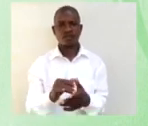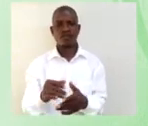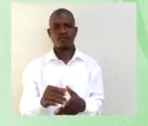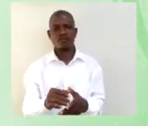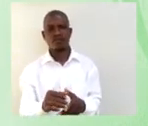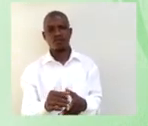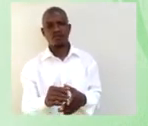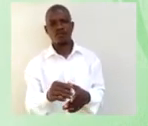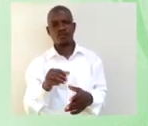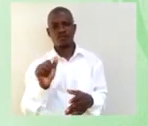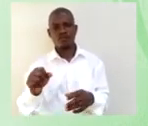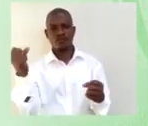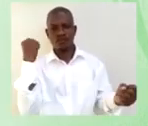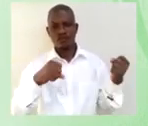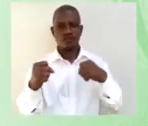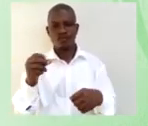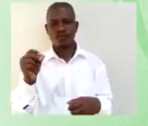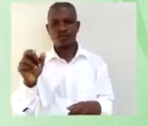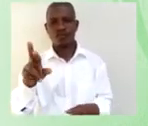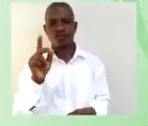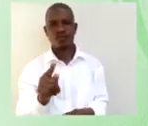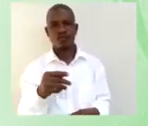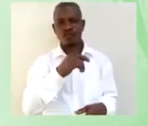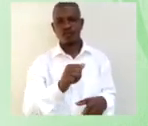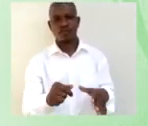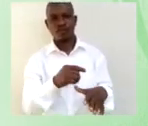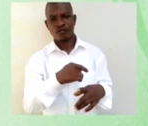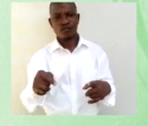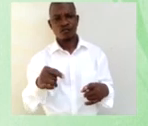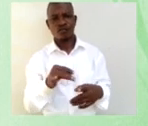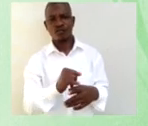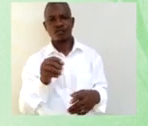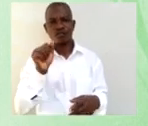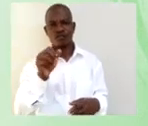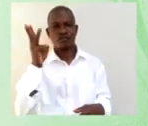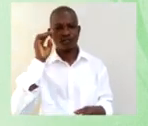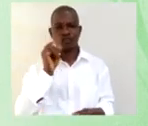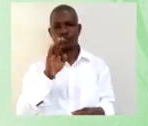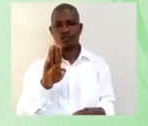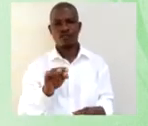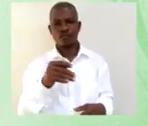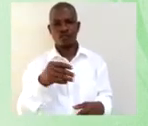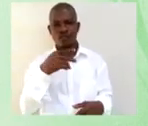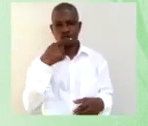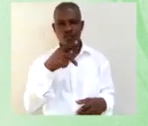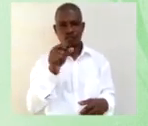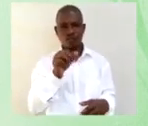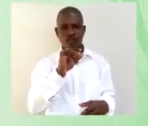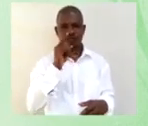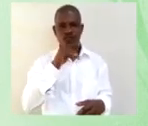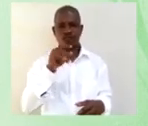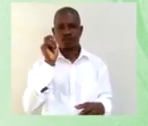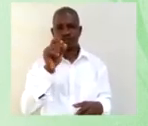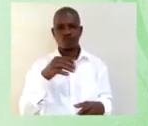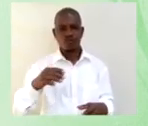6. Sports, O-R underlined. A, was. B, plow.